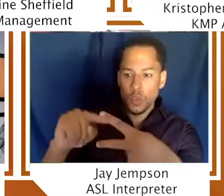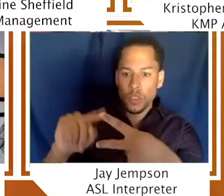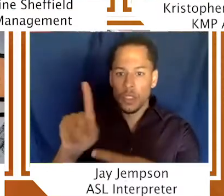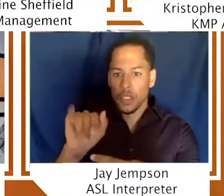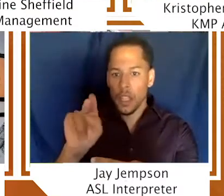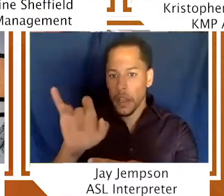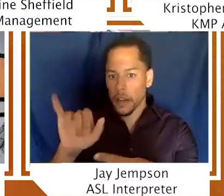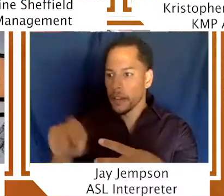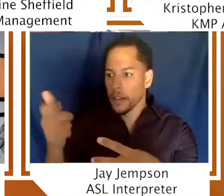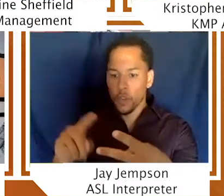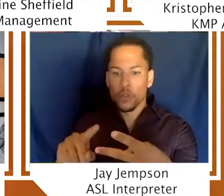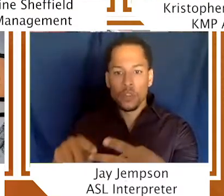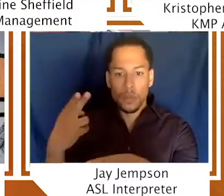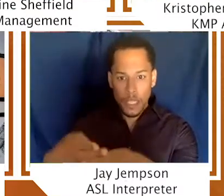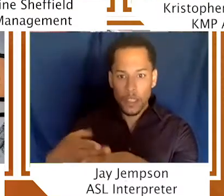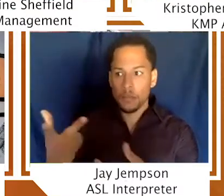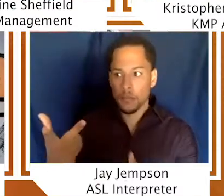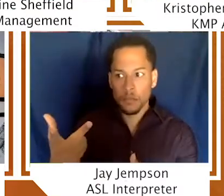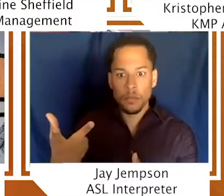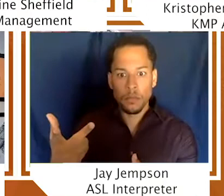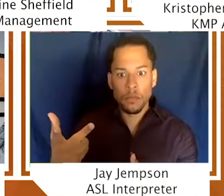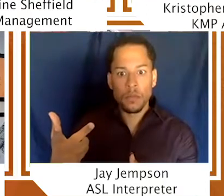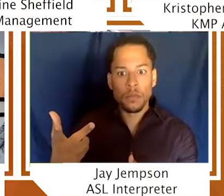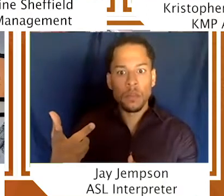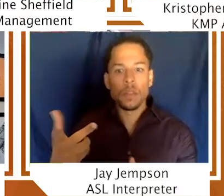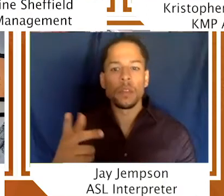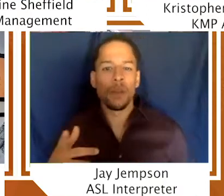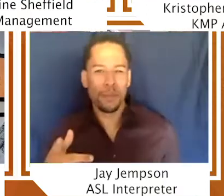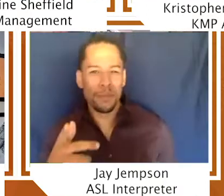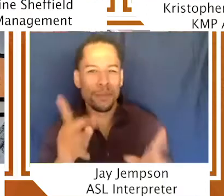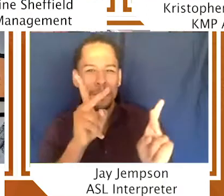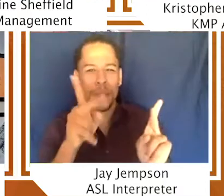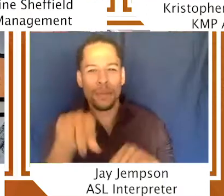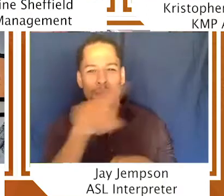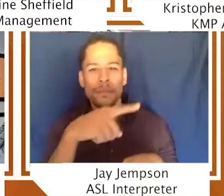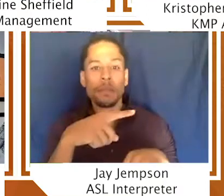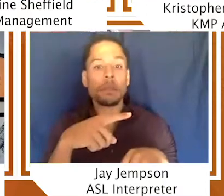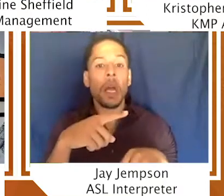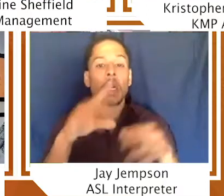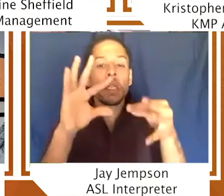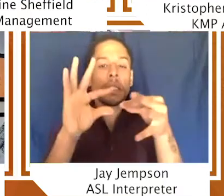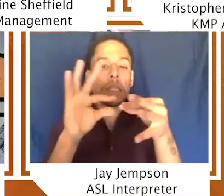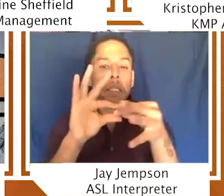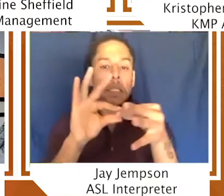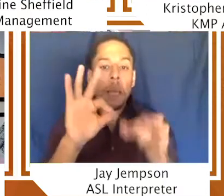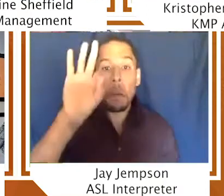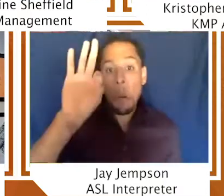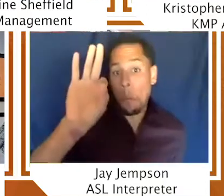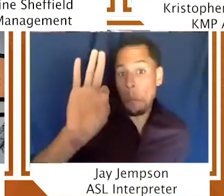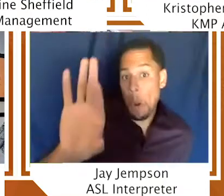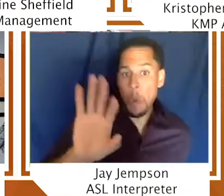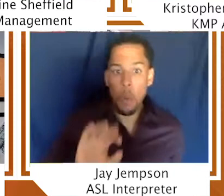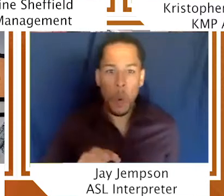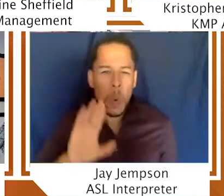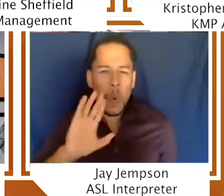illness that's happening, right? That people drop statements, you know, especially at the top of Black Lives Matter, or at least George